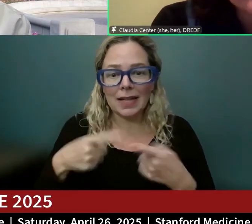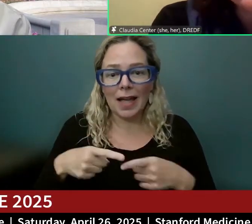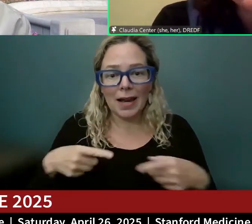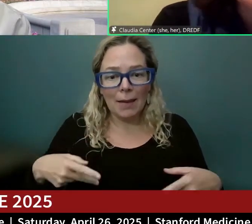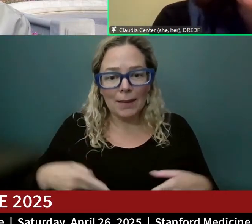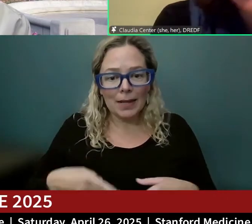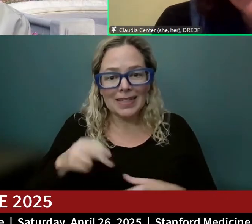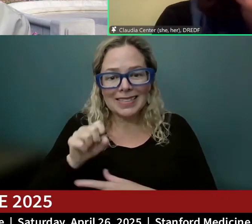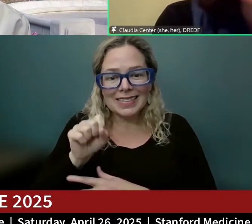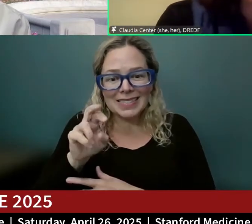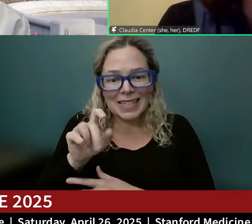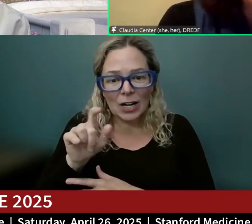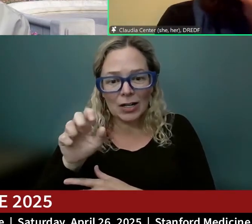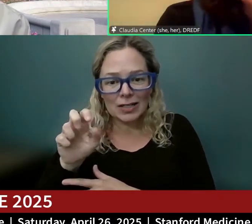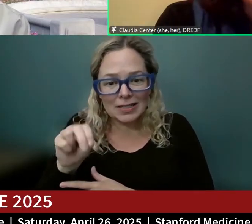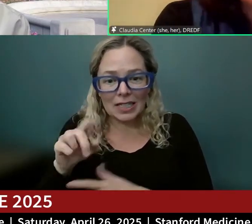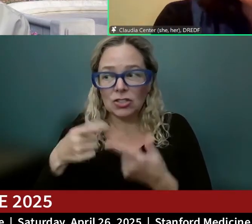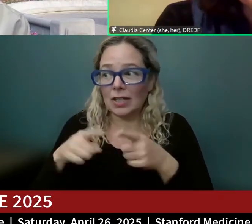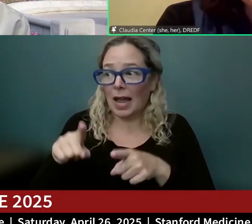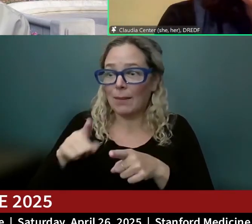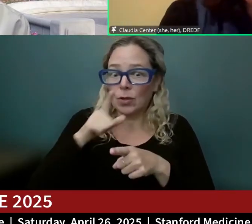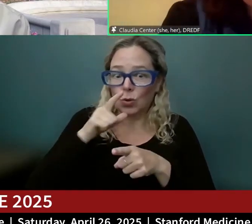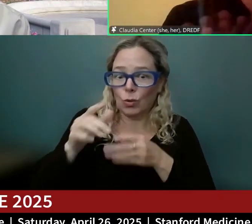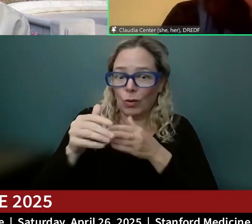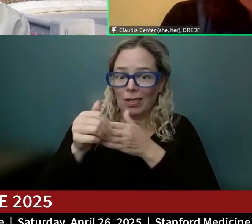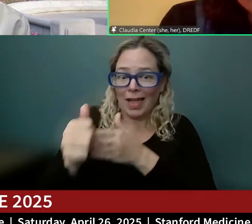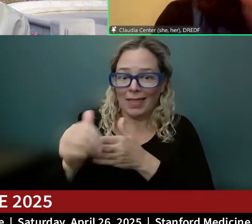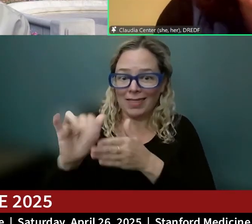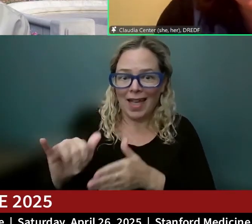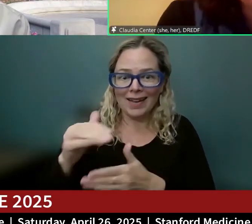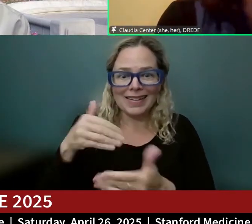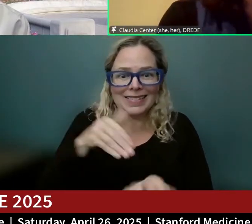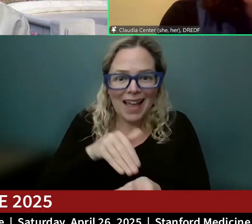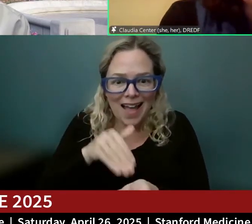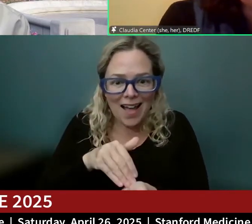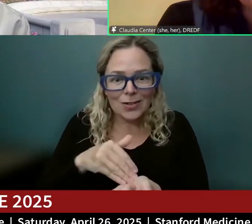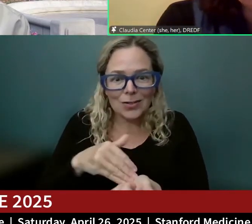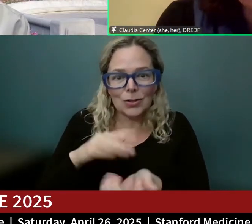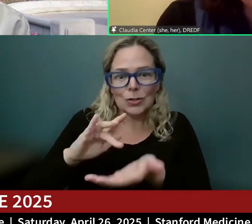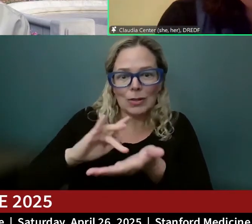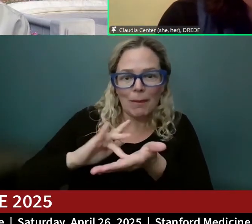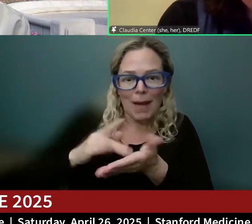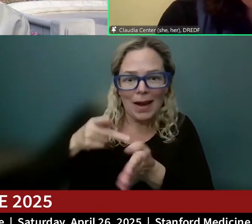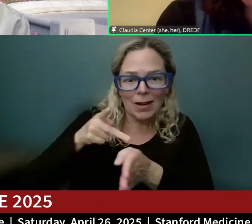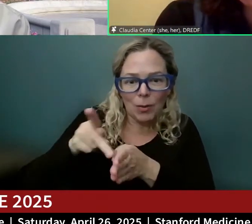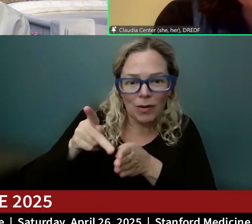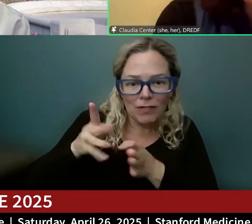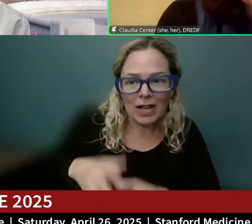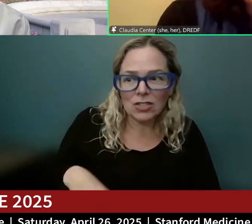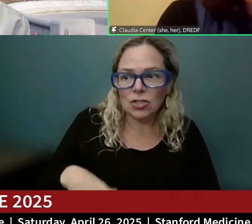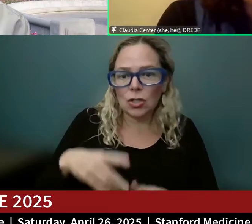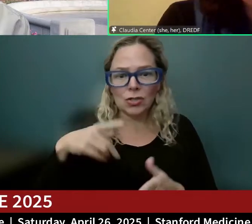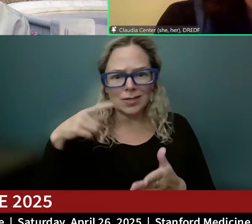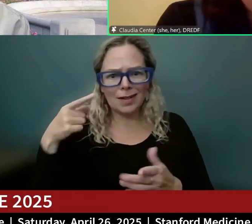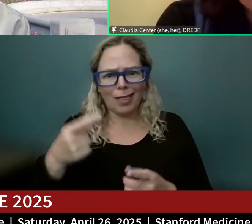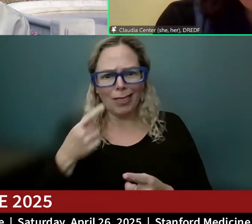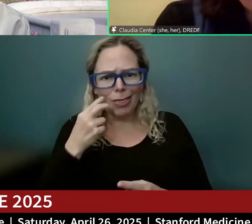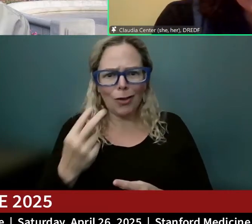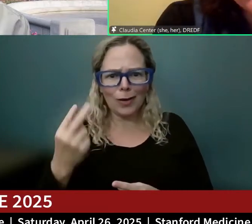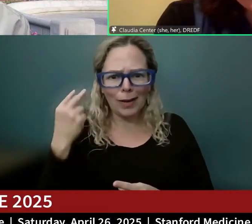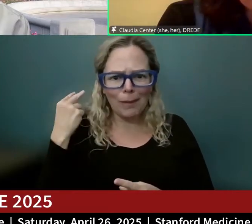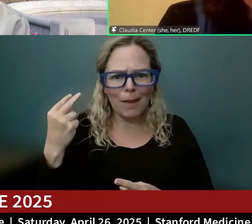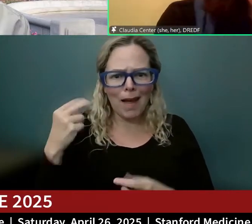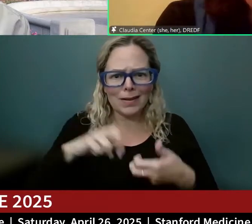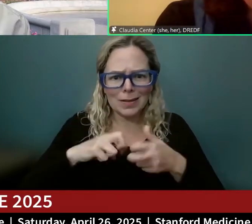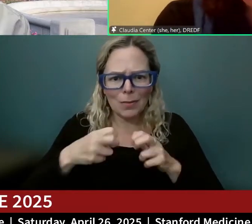medical professionals, led by doctors. Look at all these studies that show that this is a problem.